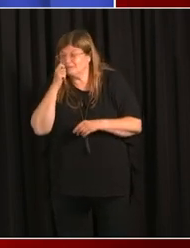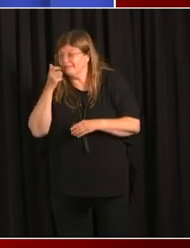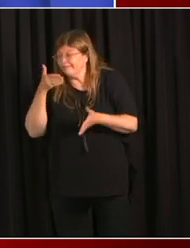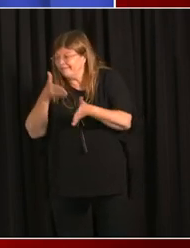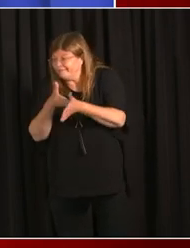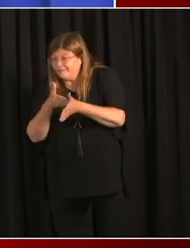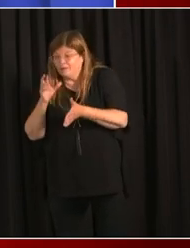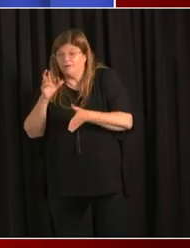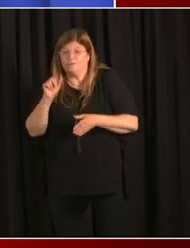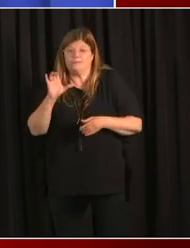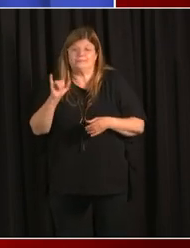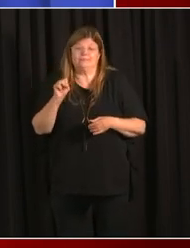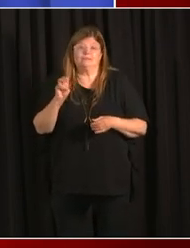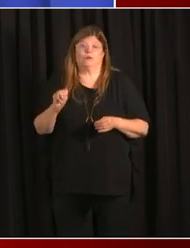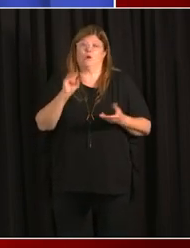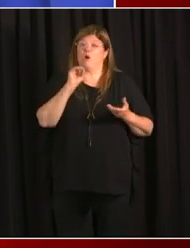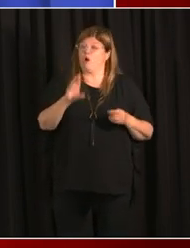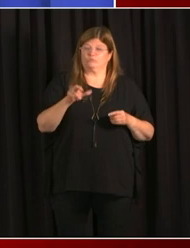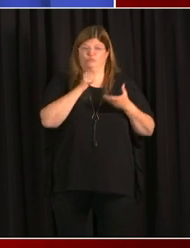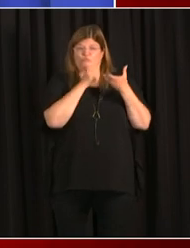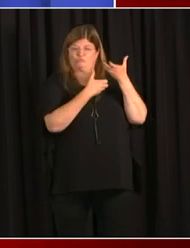healthcare system and governmental institutions.